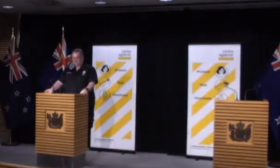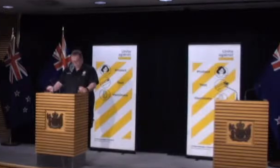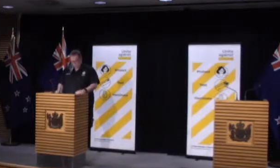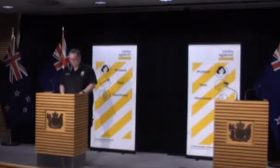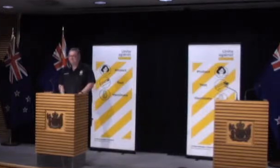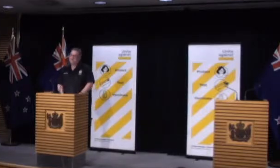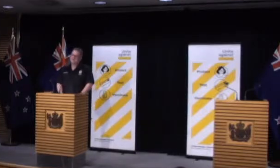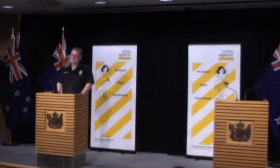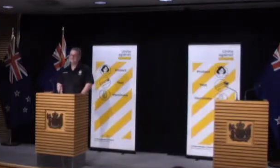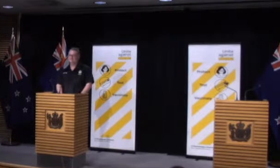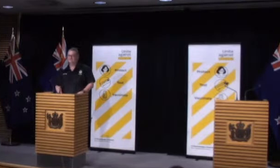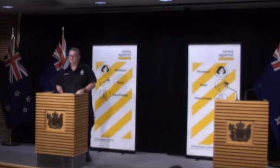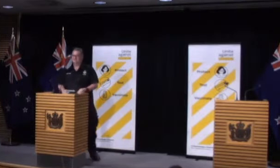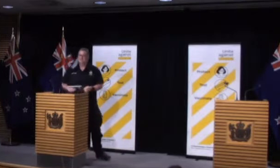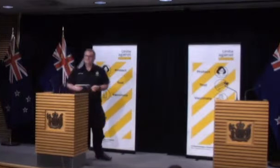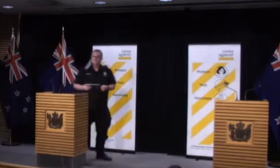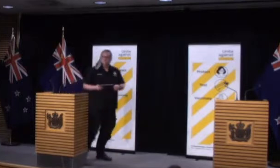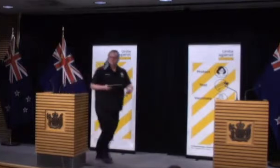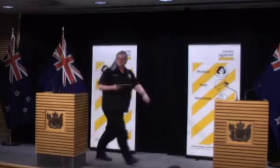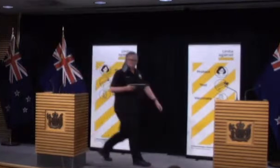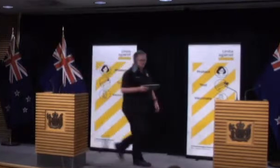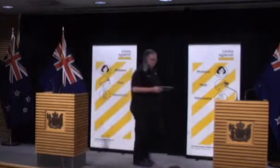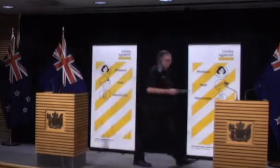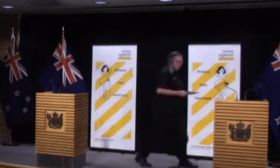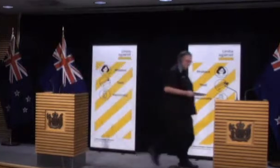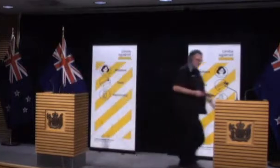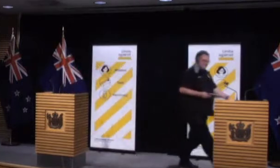And the other one will be the same, but